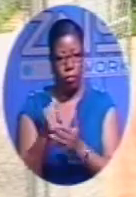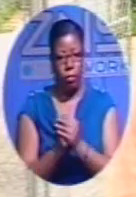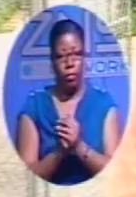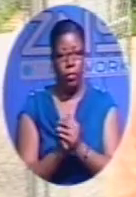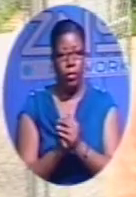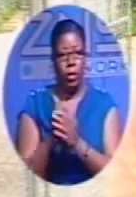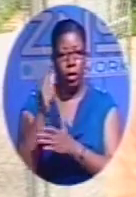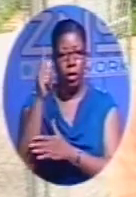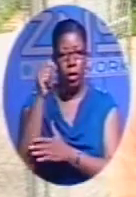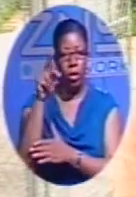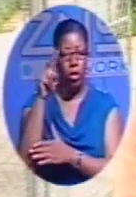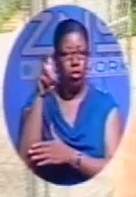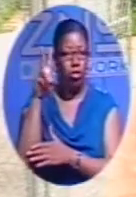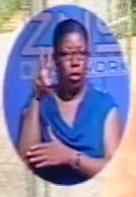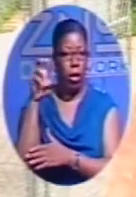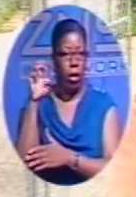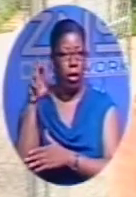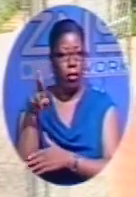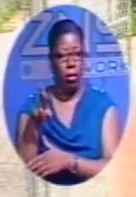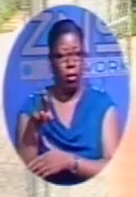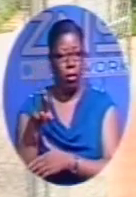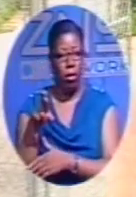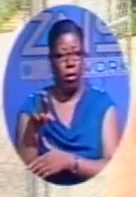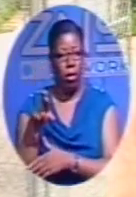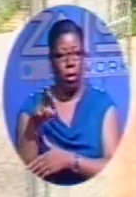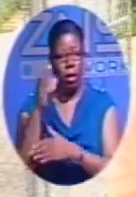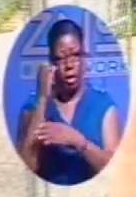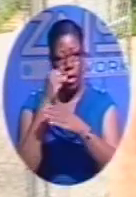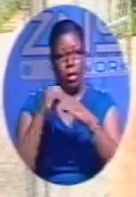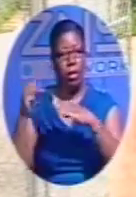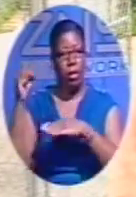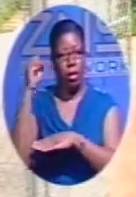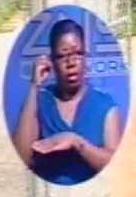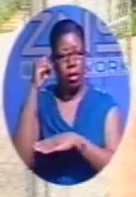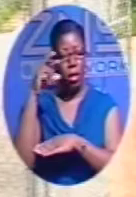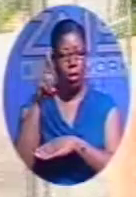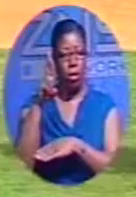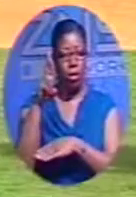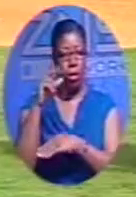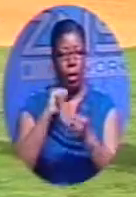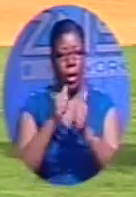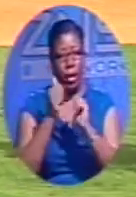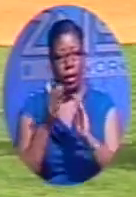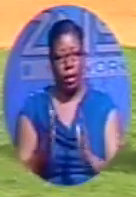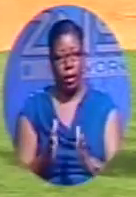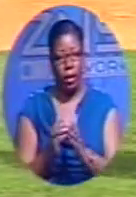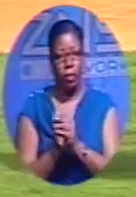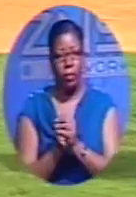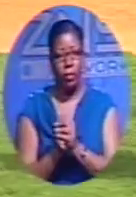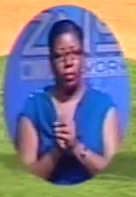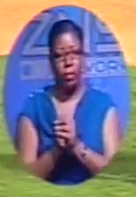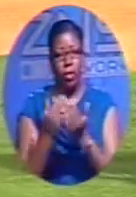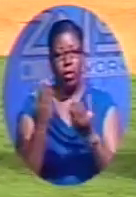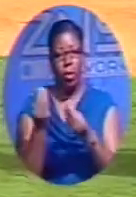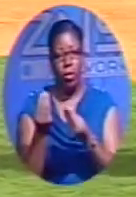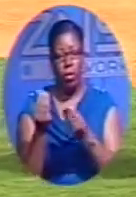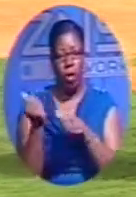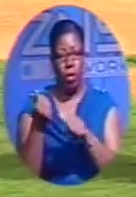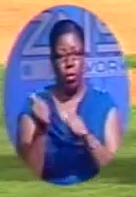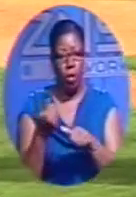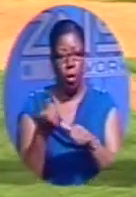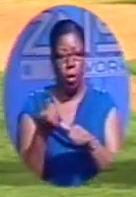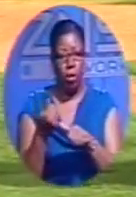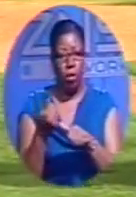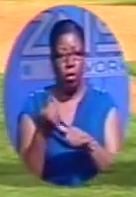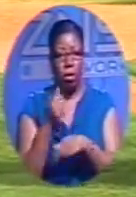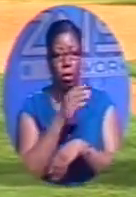Trevor, upcoming junior athlete going into senior athletes, now he is on the Olympic team. It's a plus for him. From softball, Stephen Bishop Benneby, he's doing